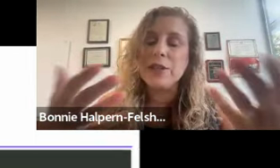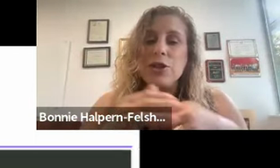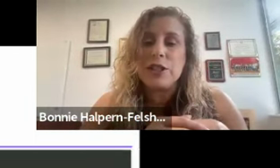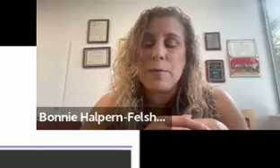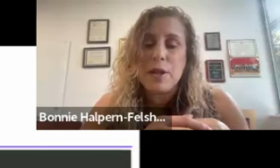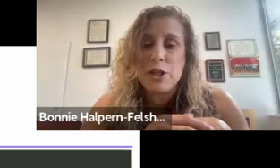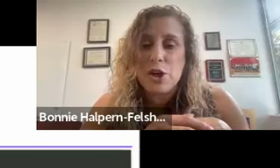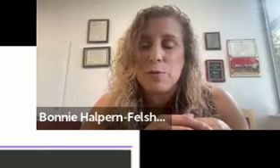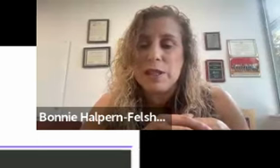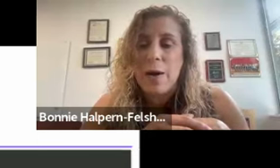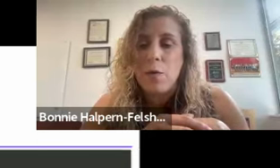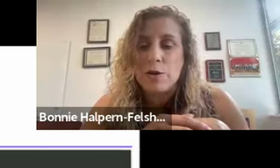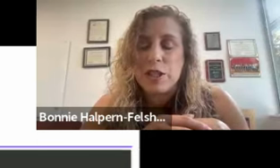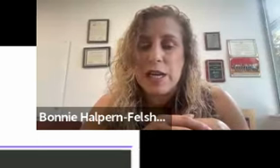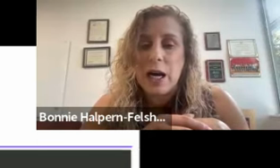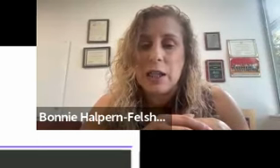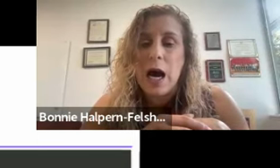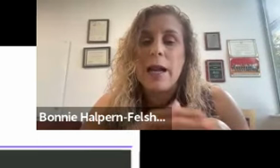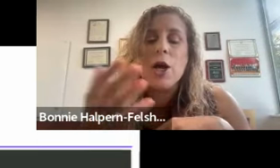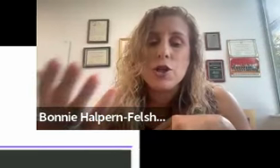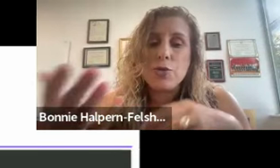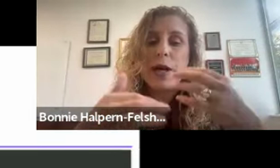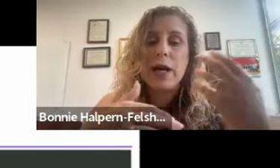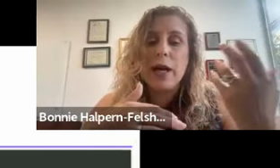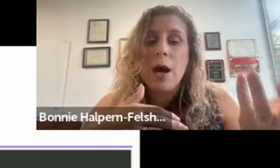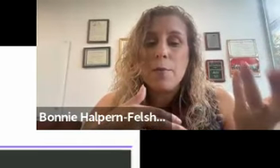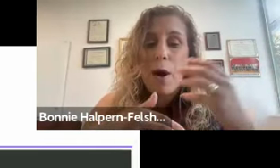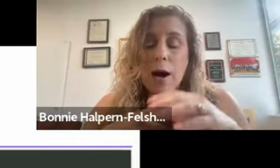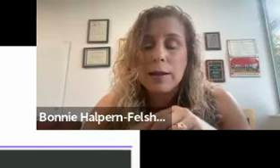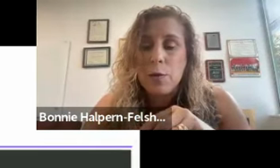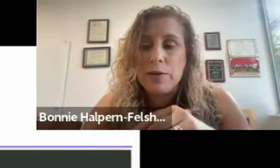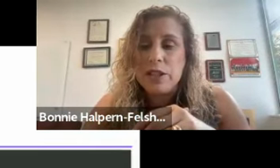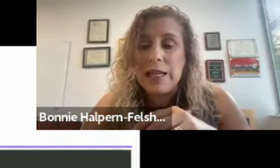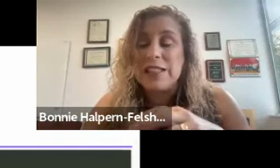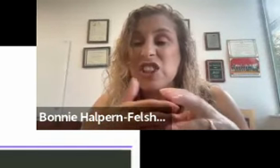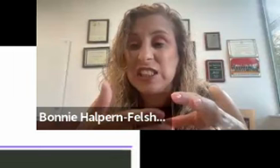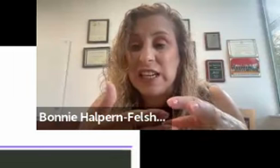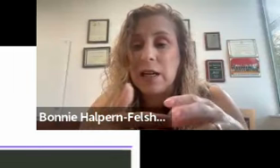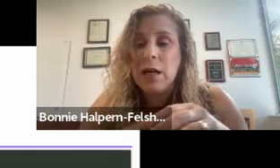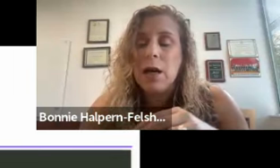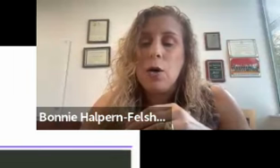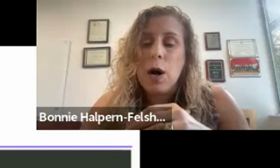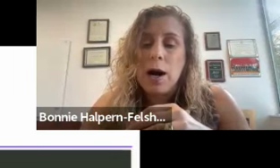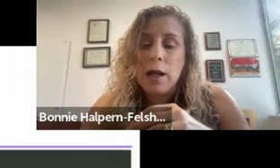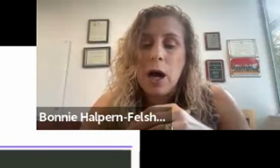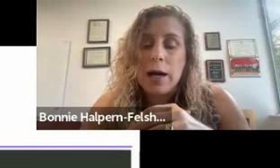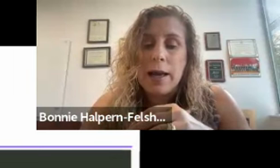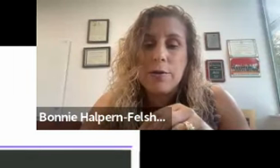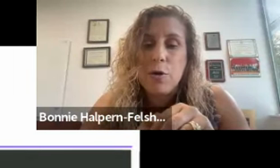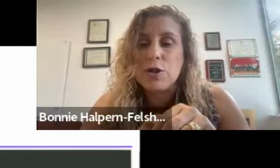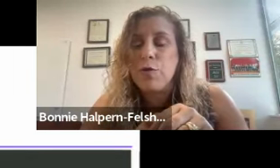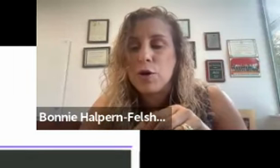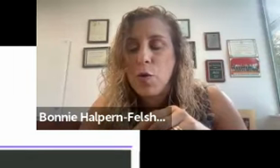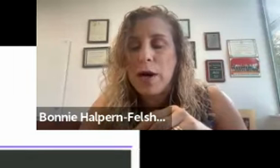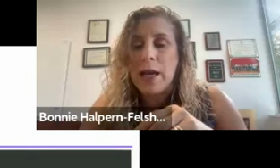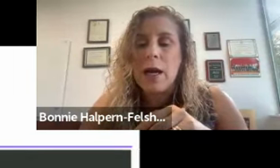But these are just some of the terms that we're seeing a lot. Tree, broccoli, we've seen stick a lot. And